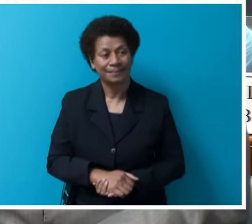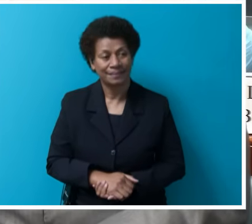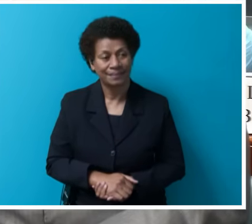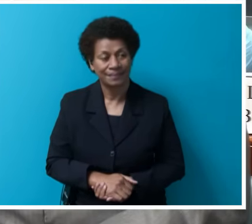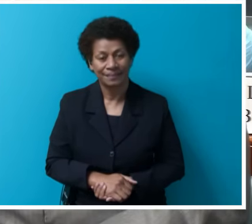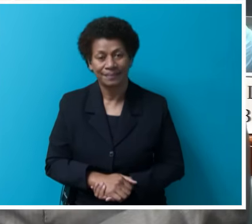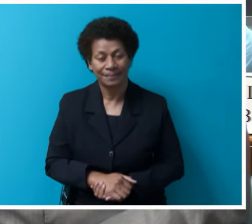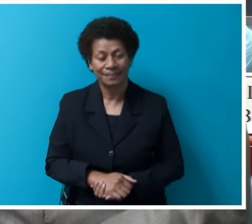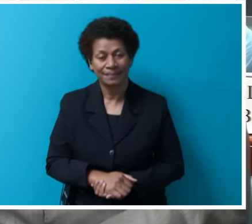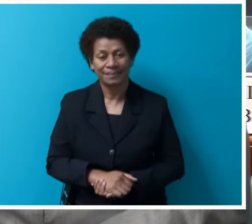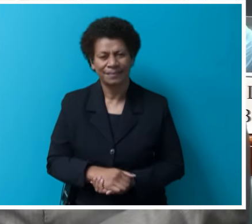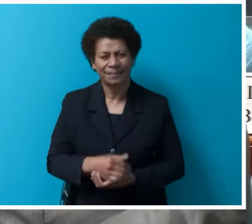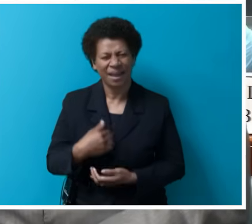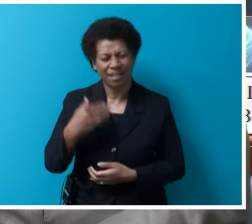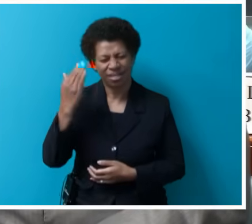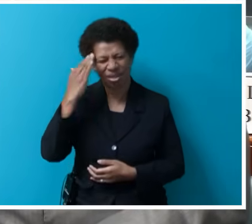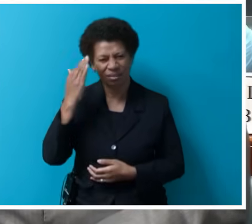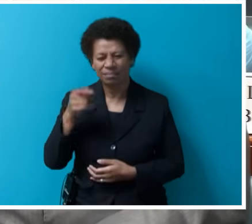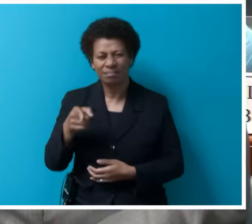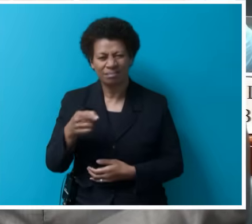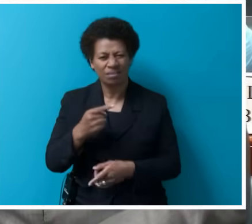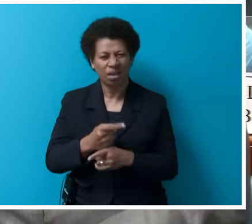So, Mr. Speaker, let me